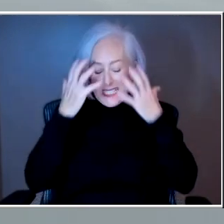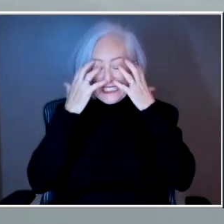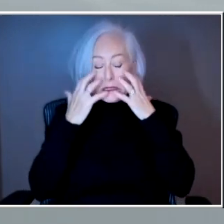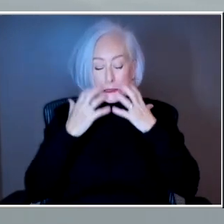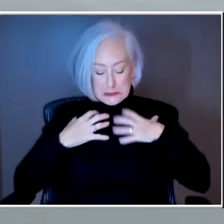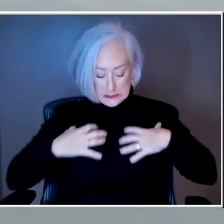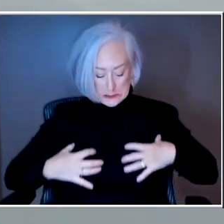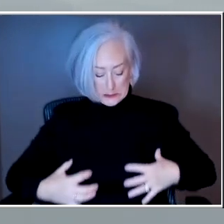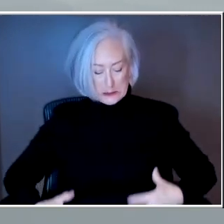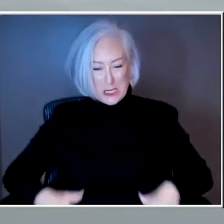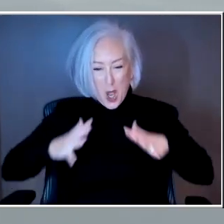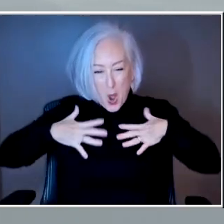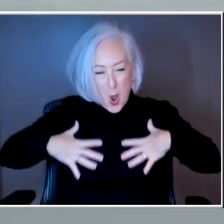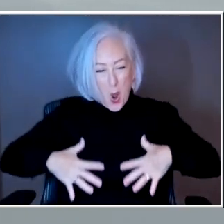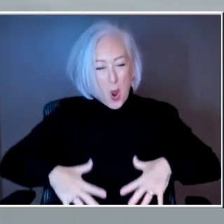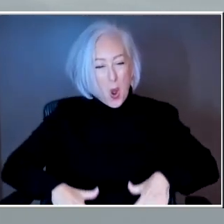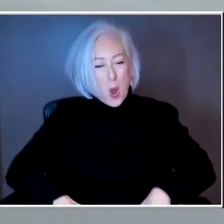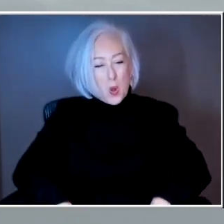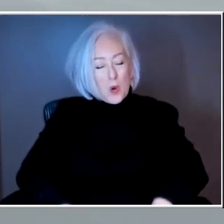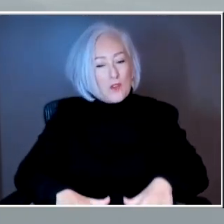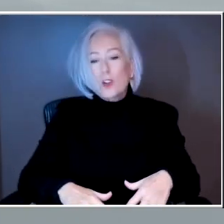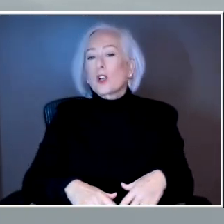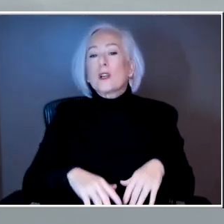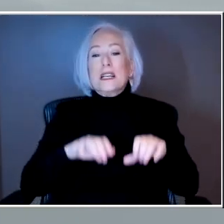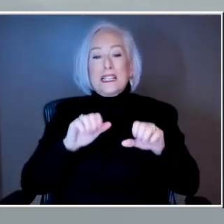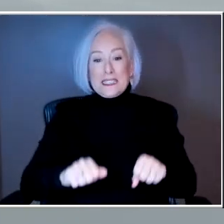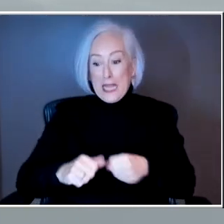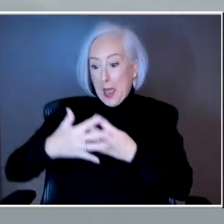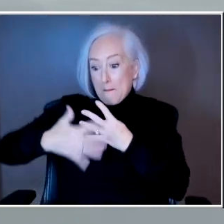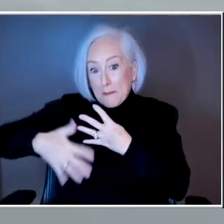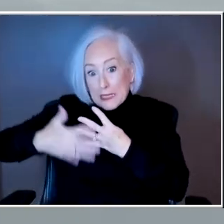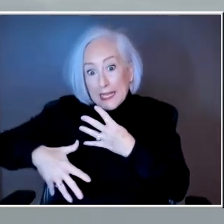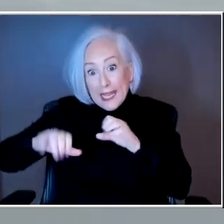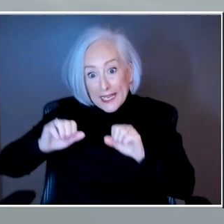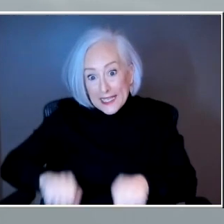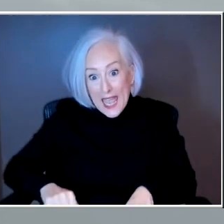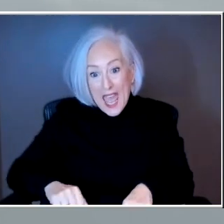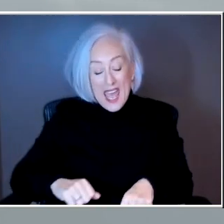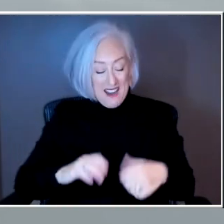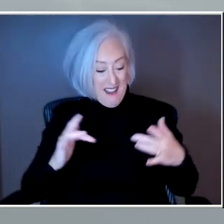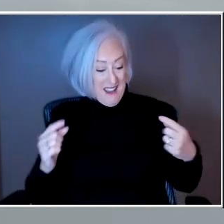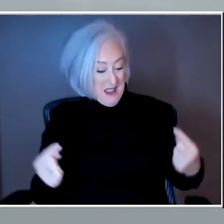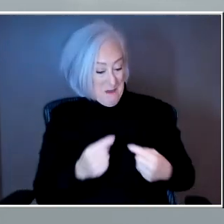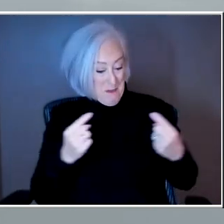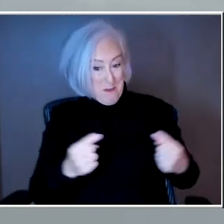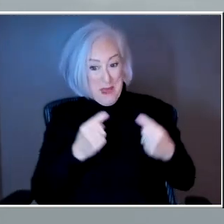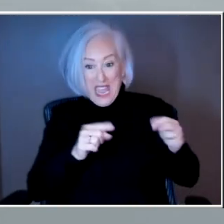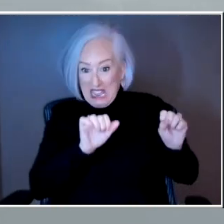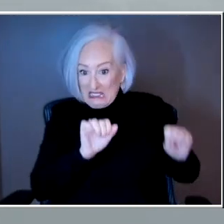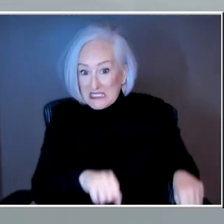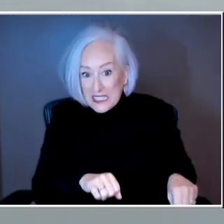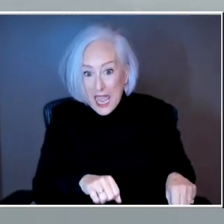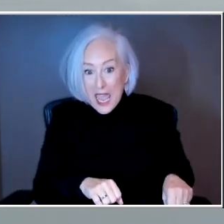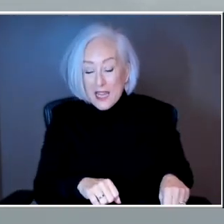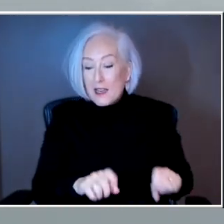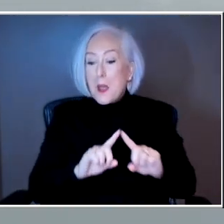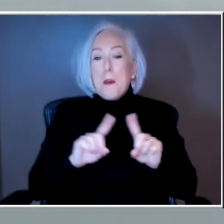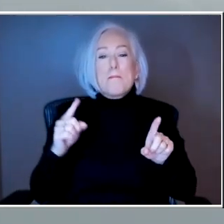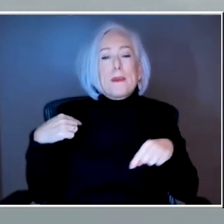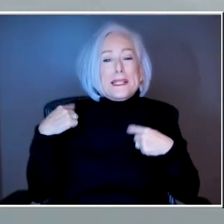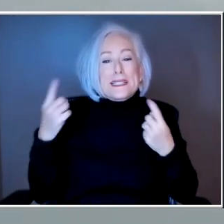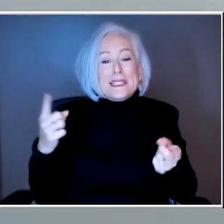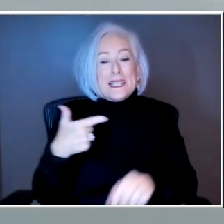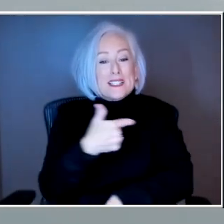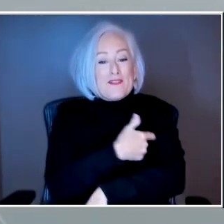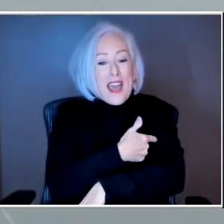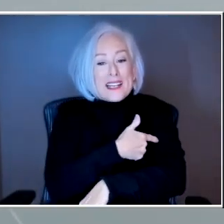They can bleed as well. But what we have seen is since the advent of the vaccine, those number of cases